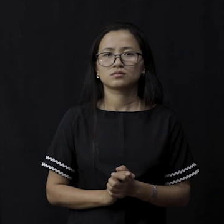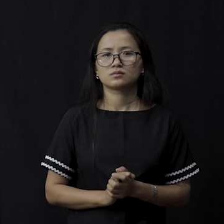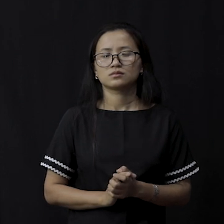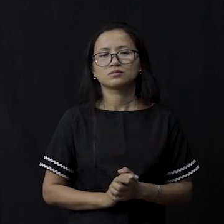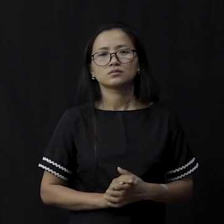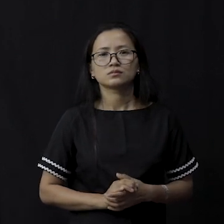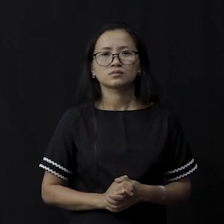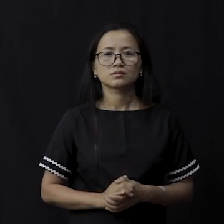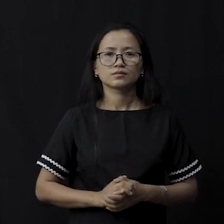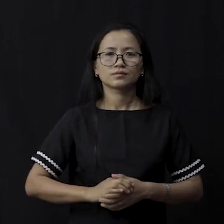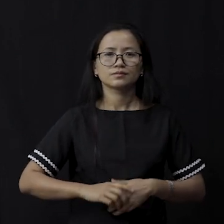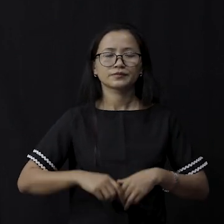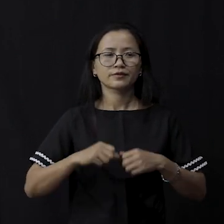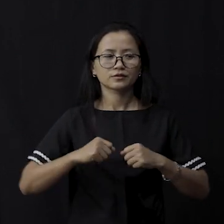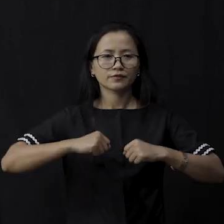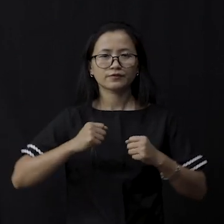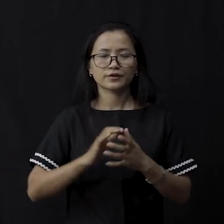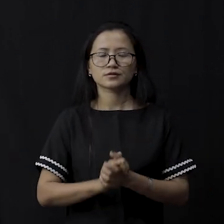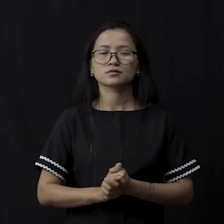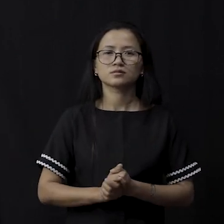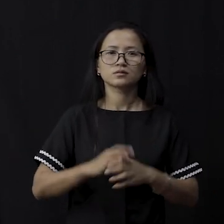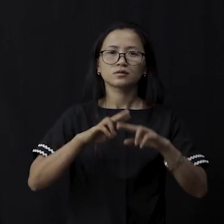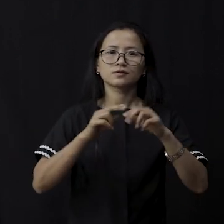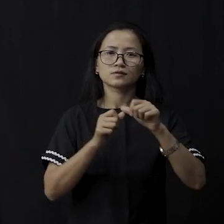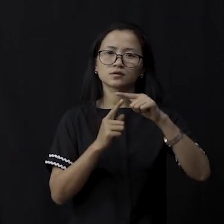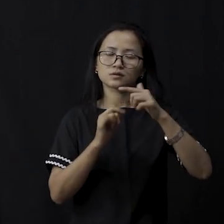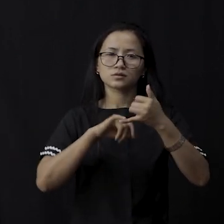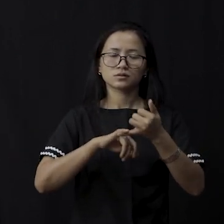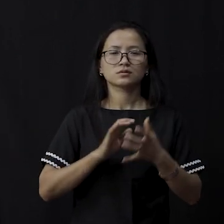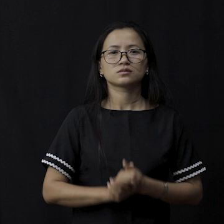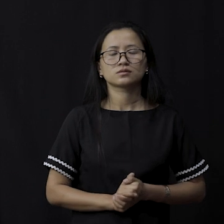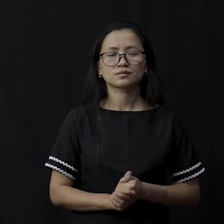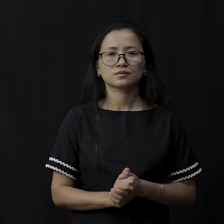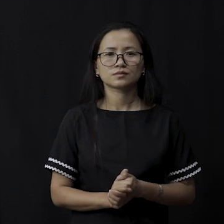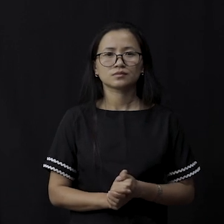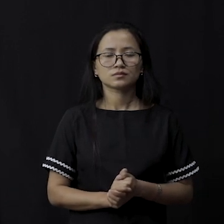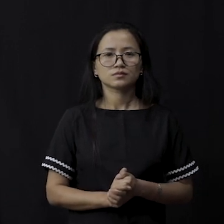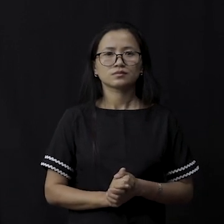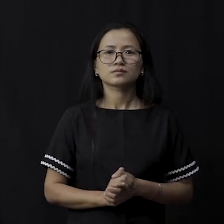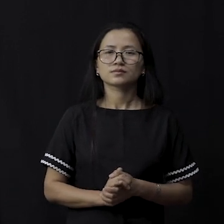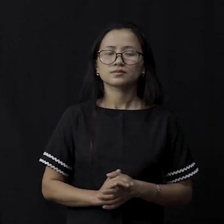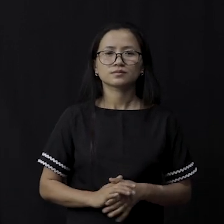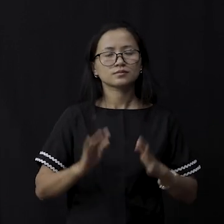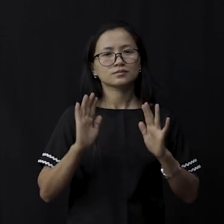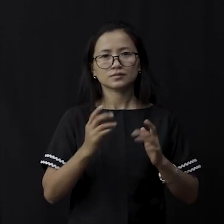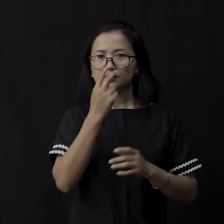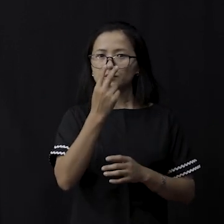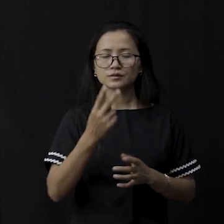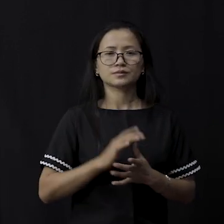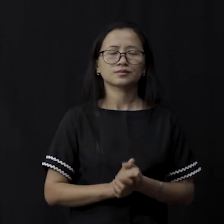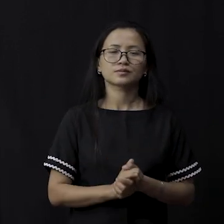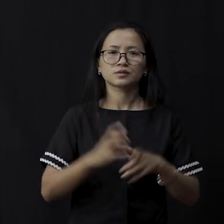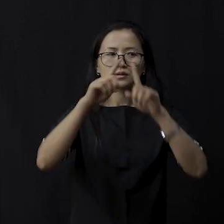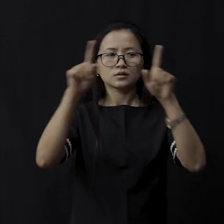next type of nutrient is what? Fats. Yes, fat. Okay, so here you